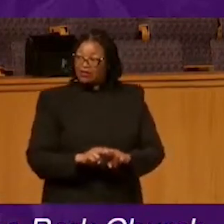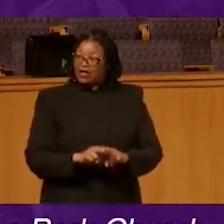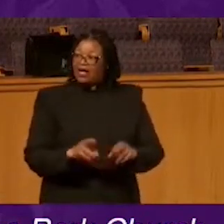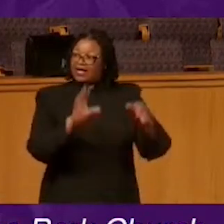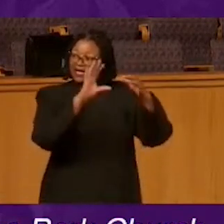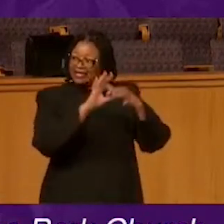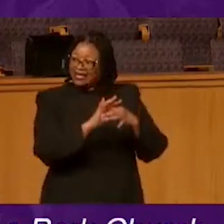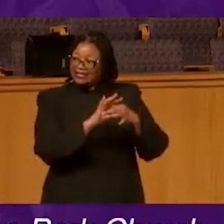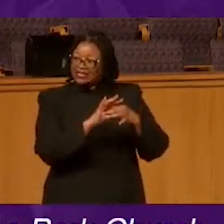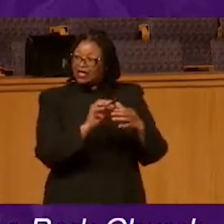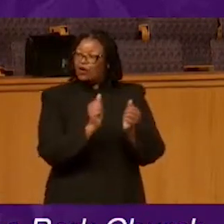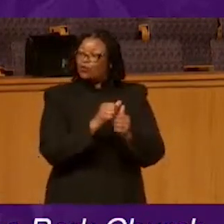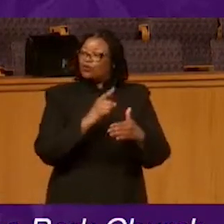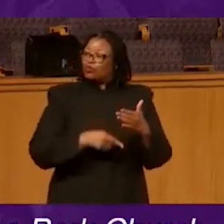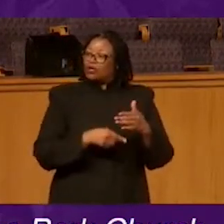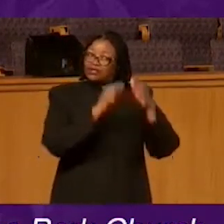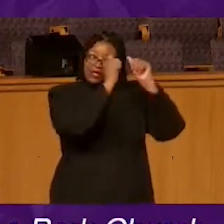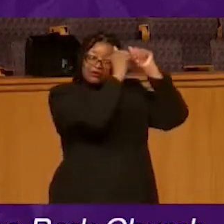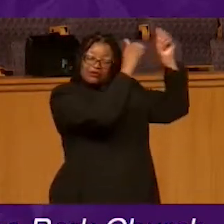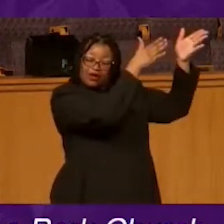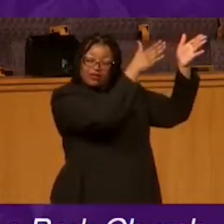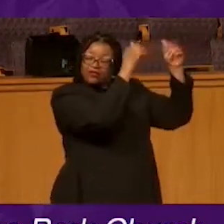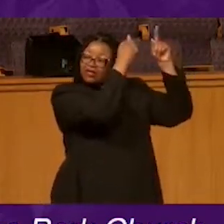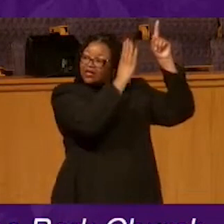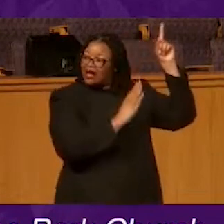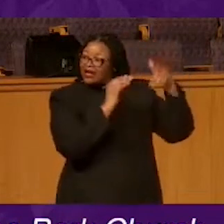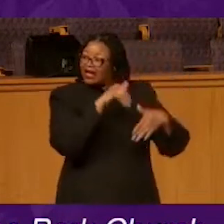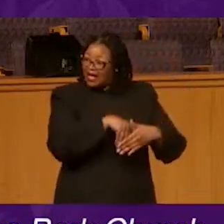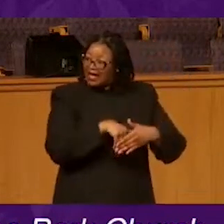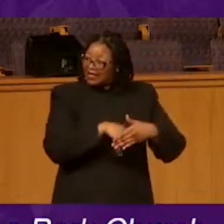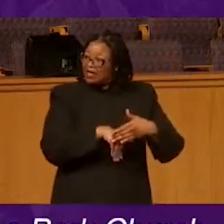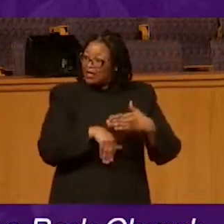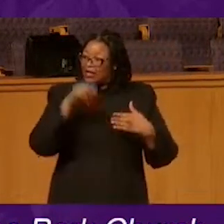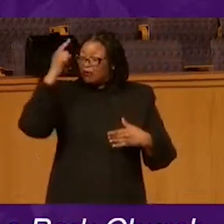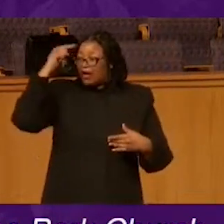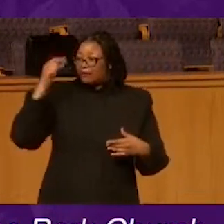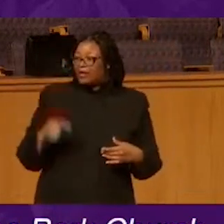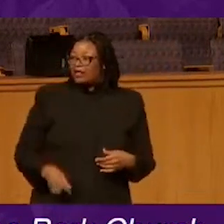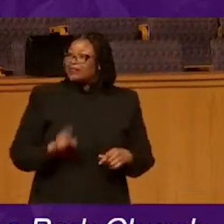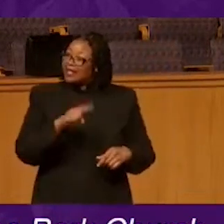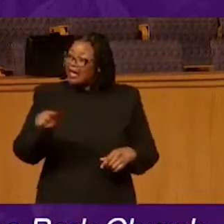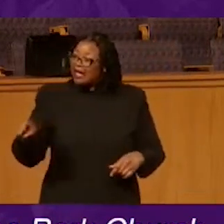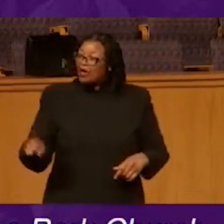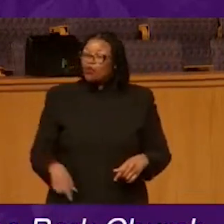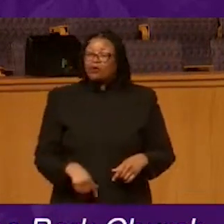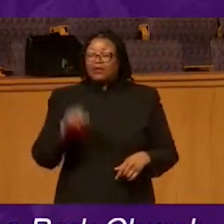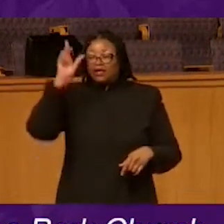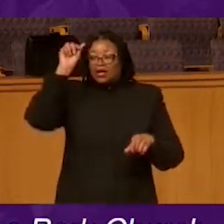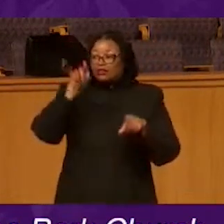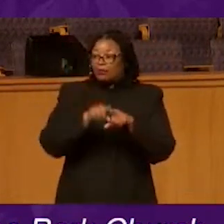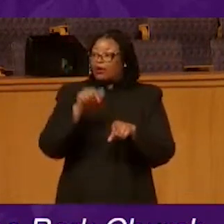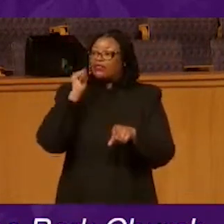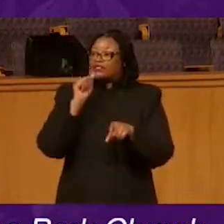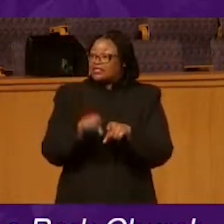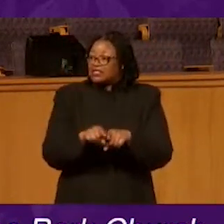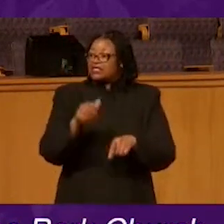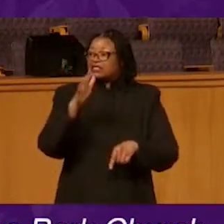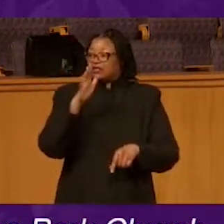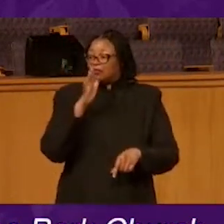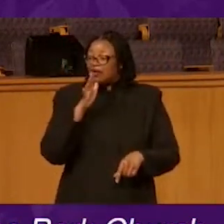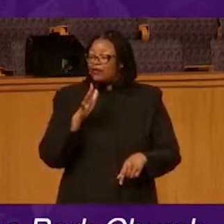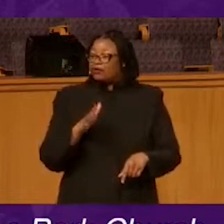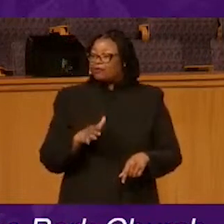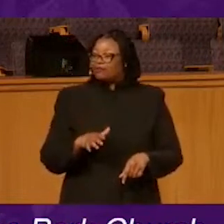mind. They would be his brothers. They would be his sisters. They would be his mother. Ideally,